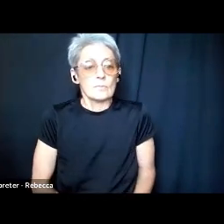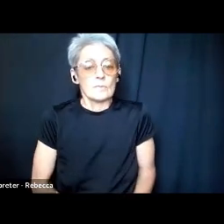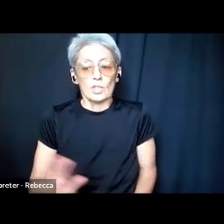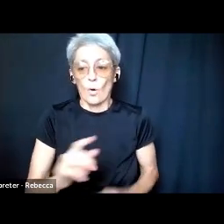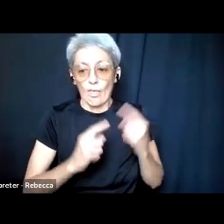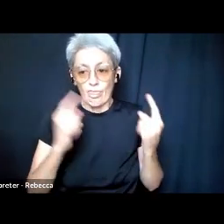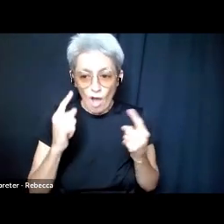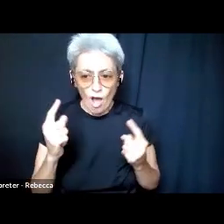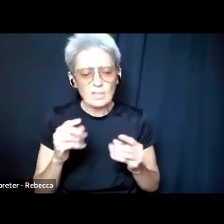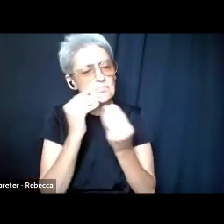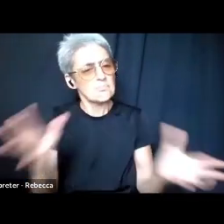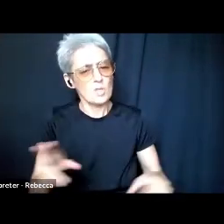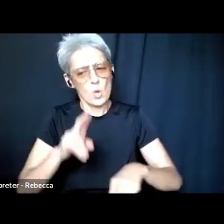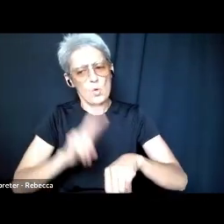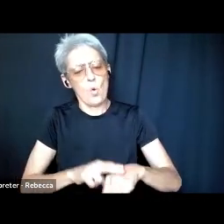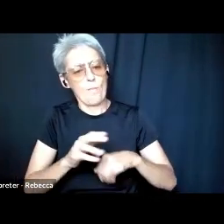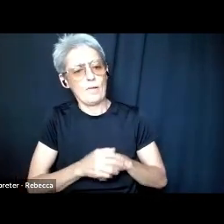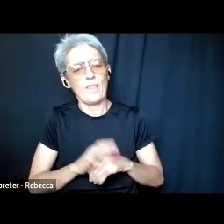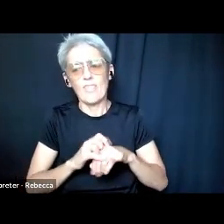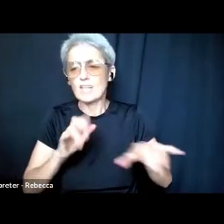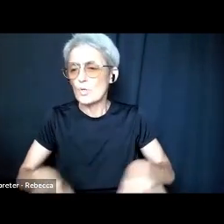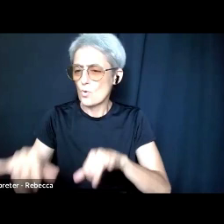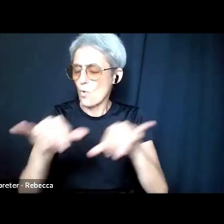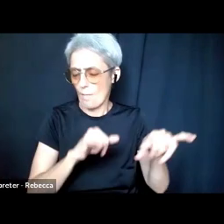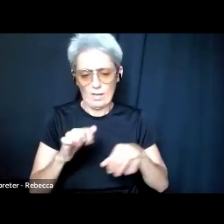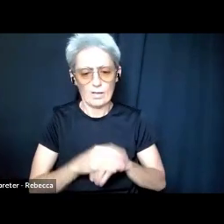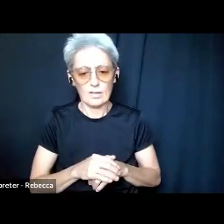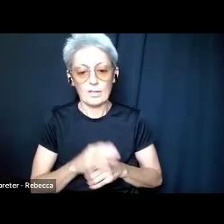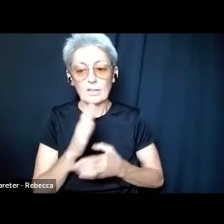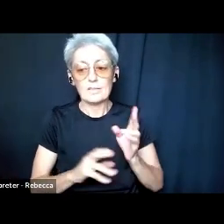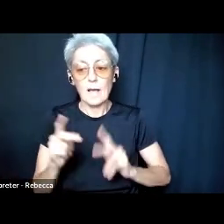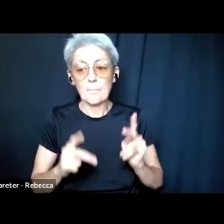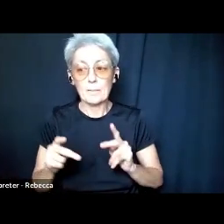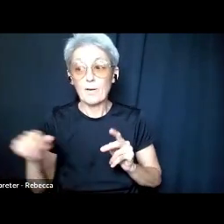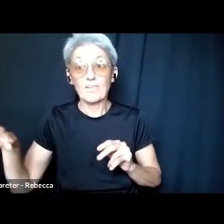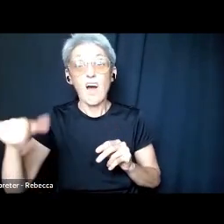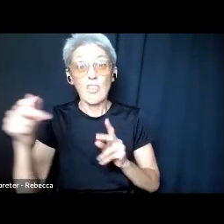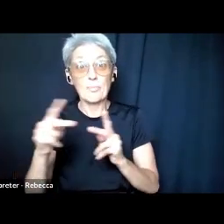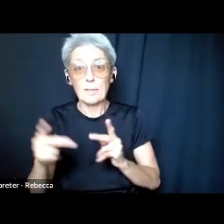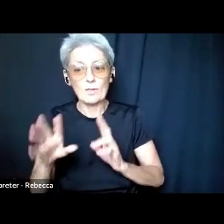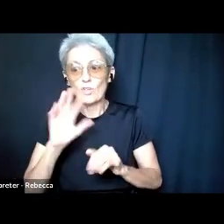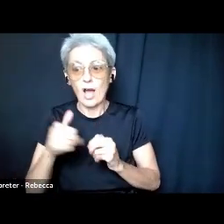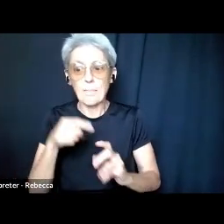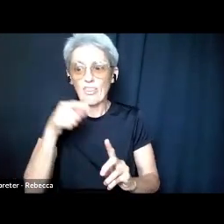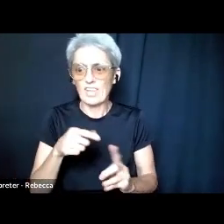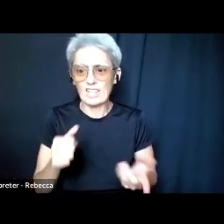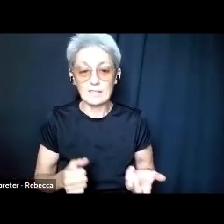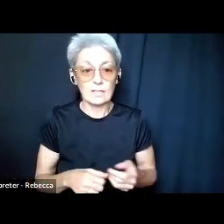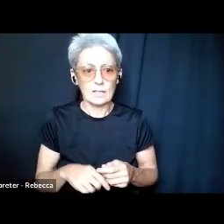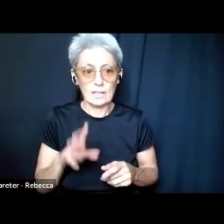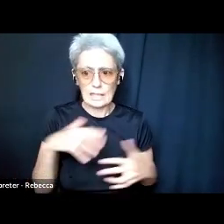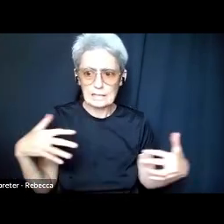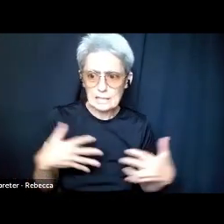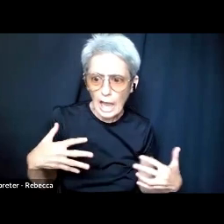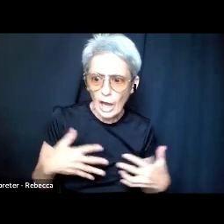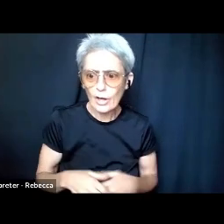that we talk about things that it's other people don't talk about anywhere. You know, how scary is it? You know, how embarrassing is it